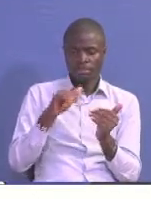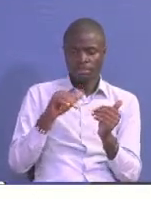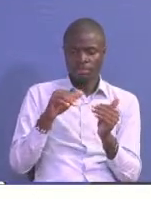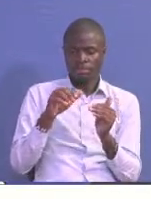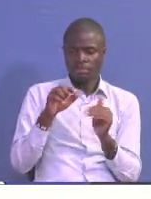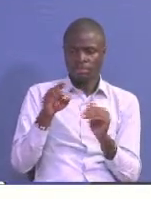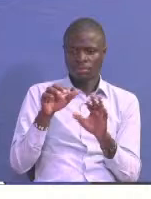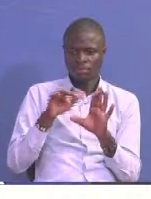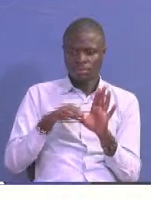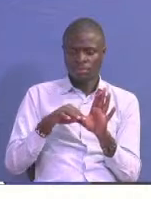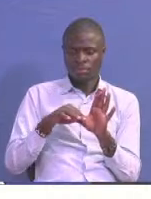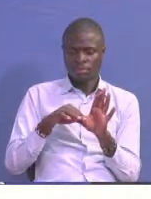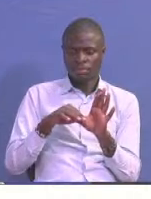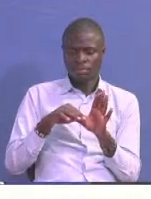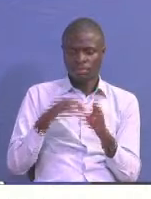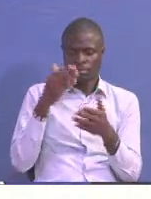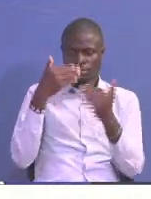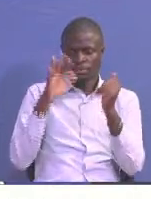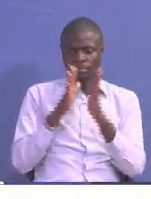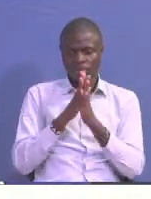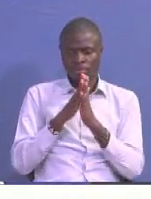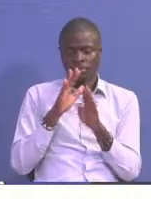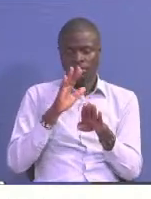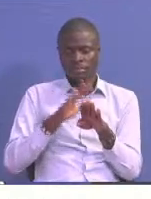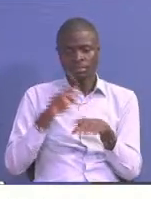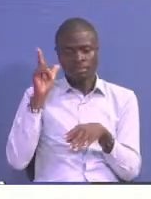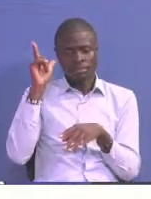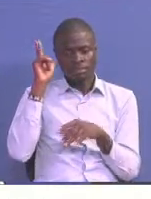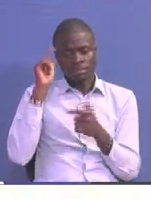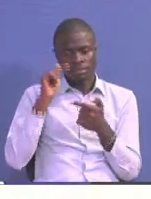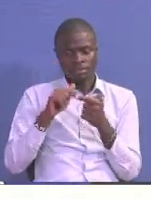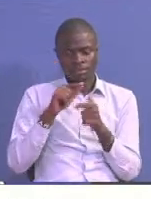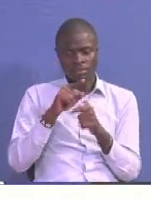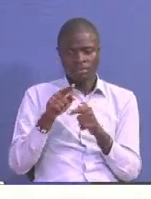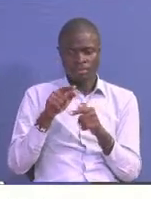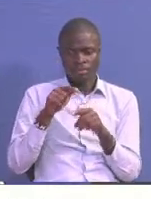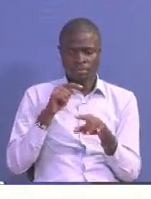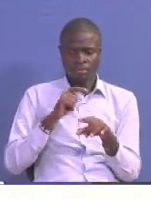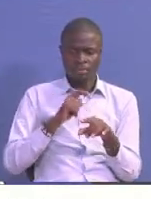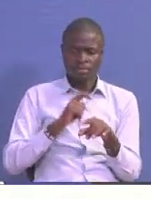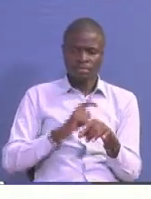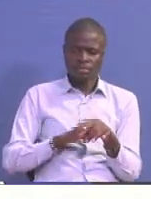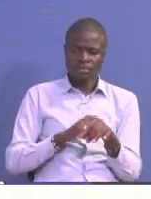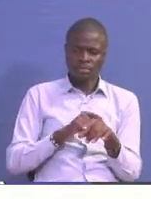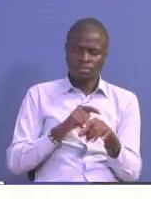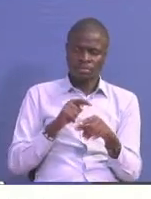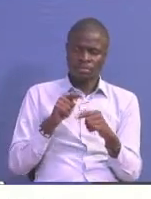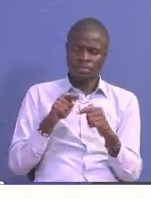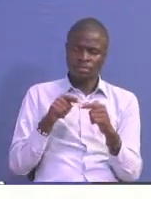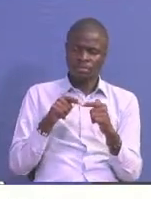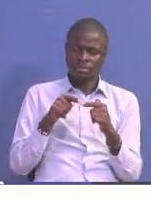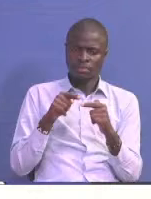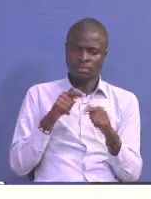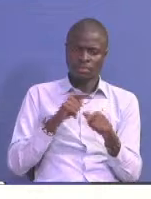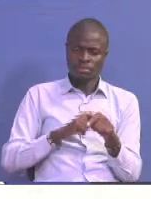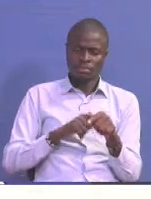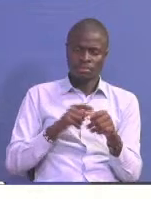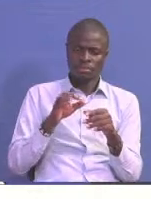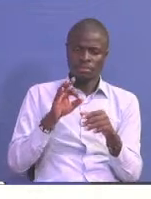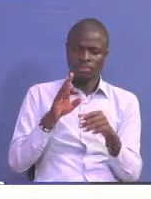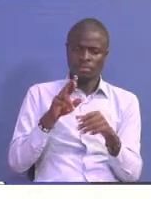universities. So it's good to listen to them so that when you are framing your research